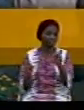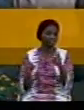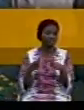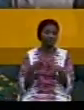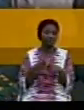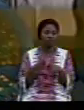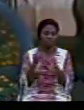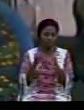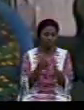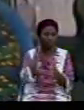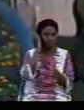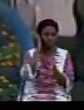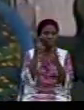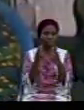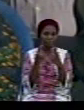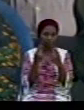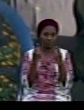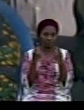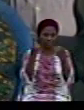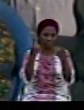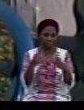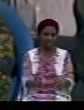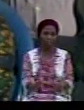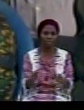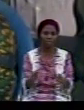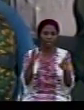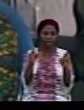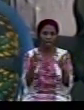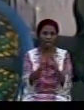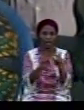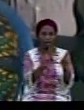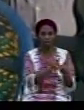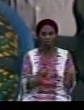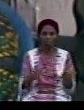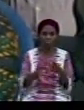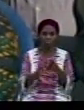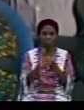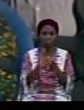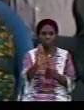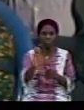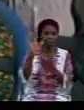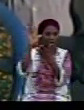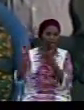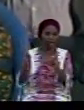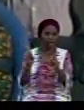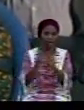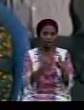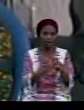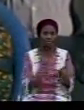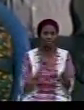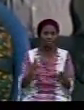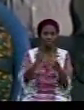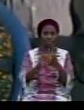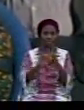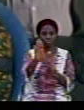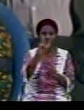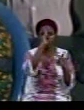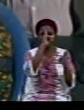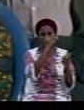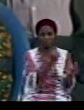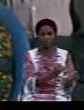will happen according to your expectation, according to your faith, in the name of Christ,